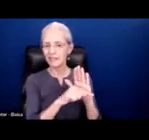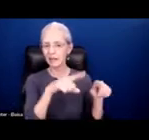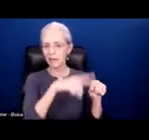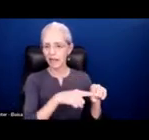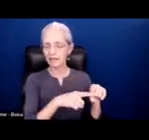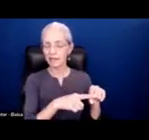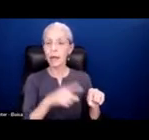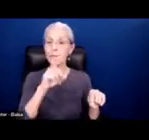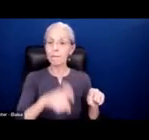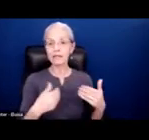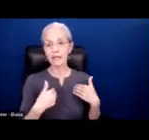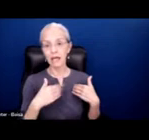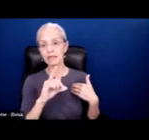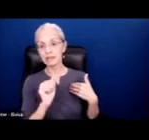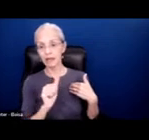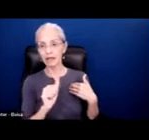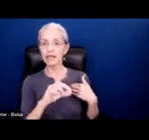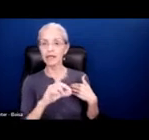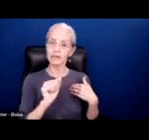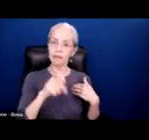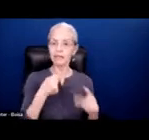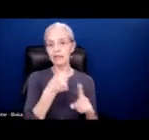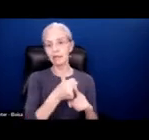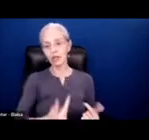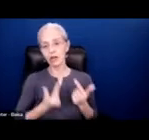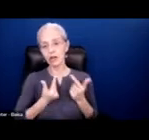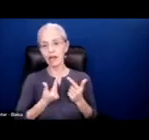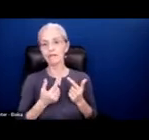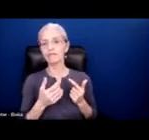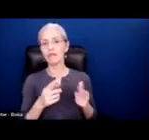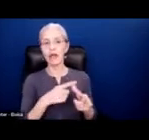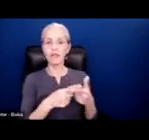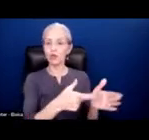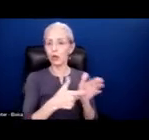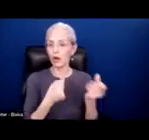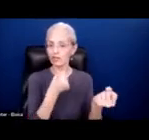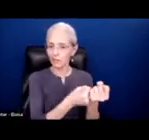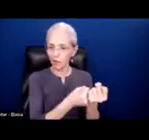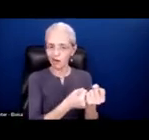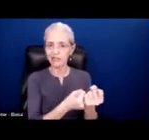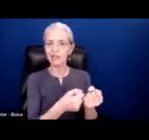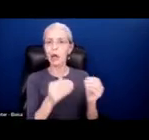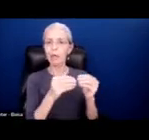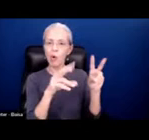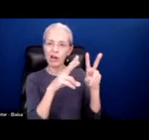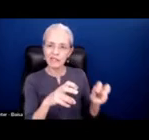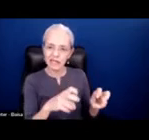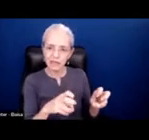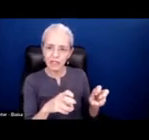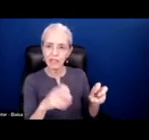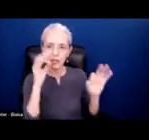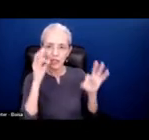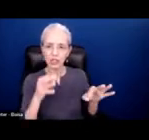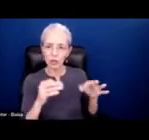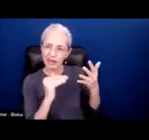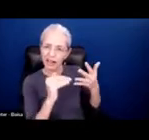that disability has to impact your life in such a way to require supports. And there is an assessment to determine the level of support a person receives.